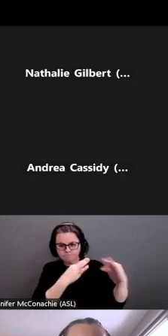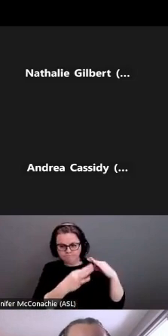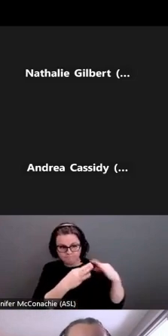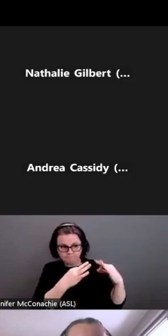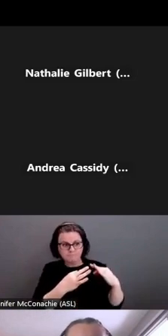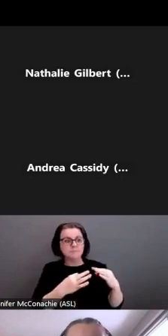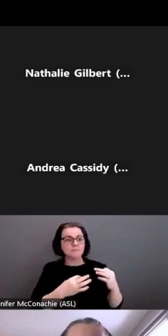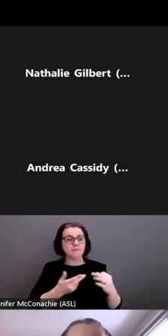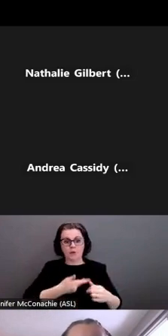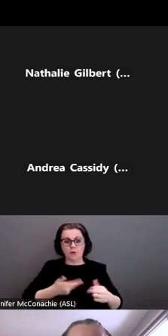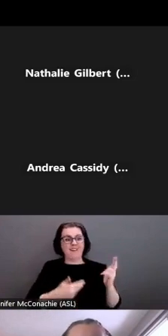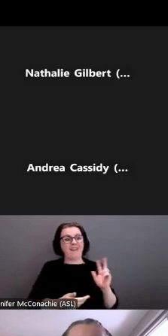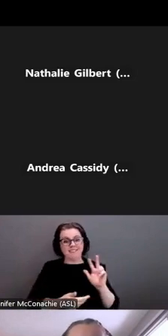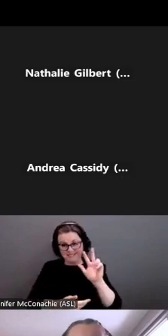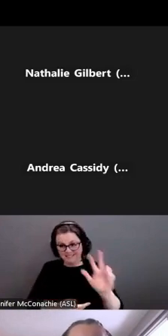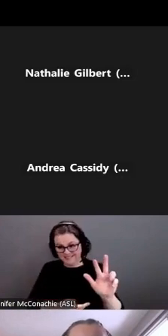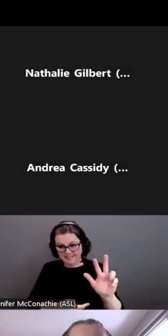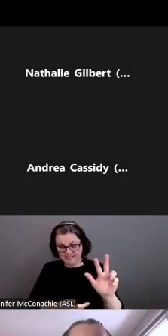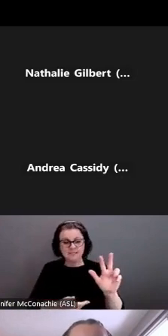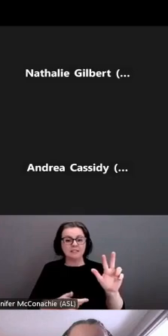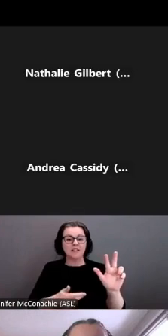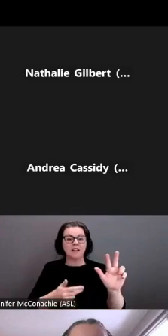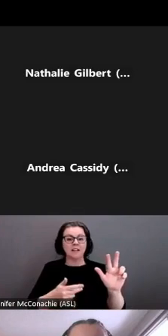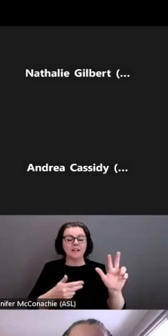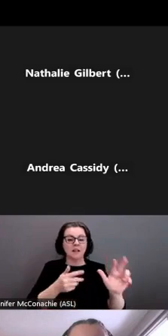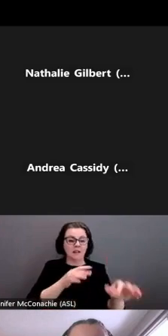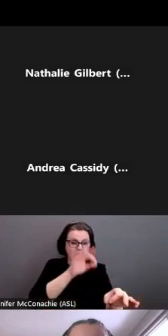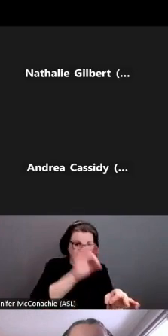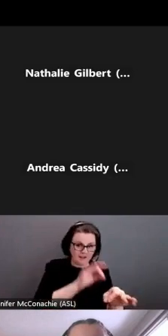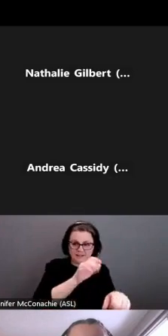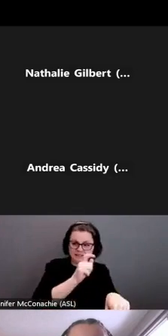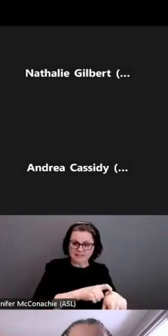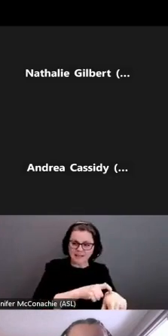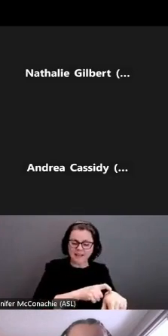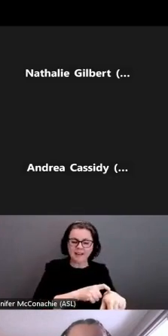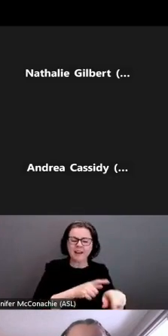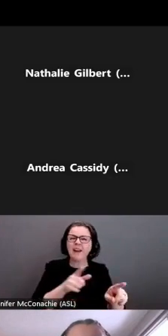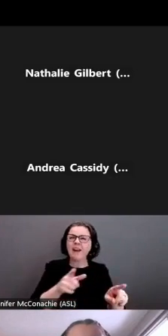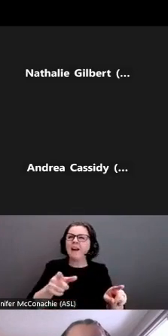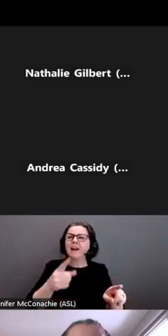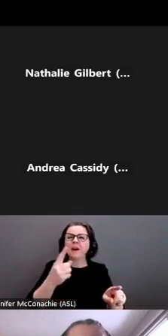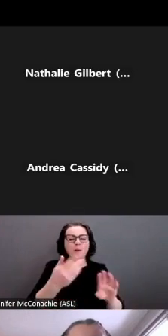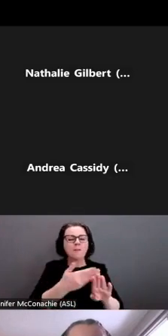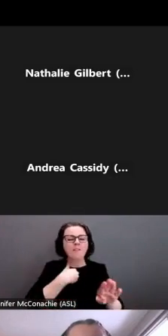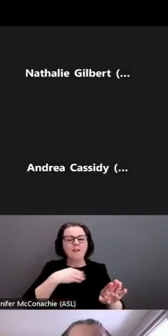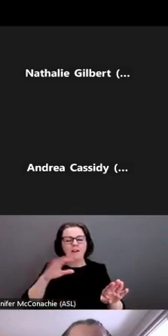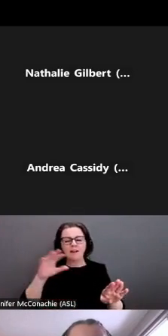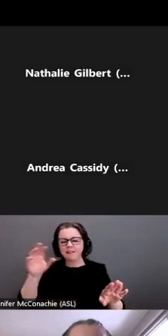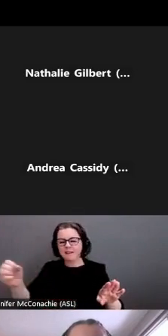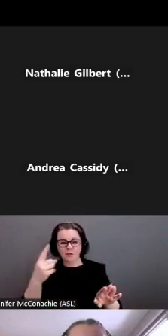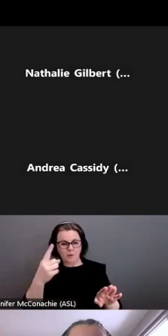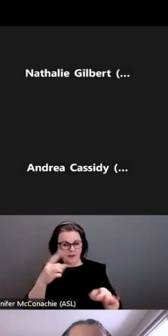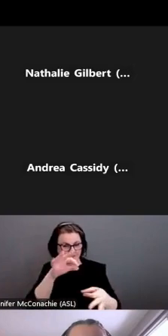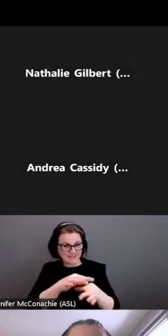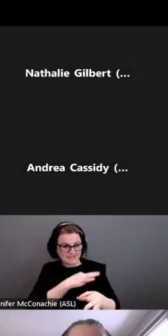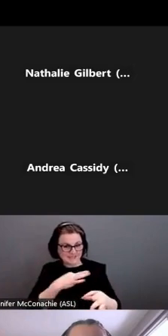polling station, when I was about to leave, I remember one of the election workers, she asked me, like, is this your first